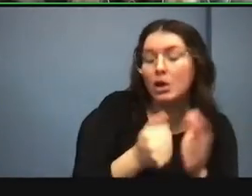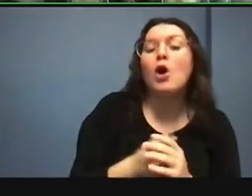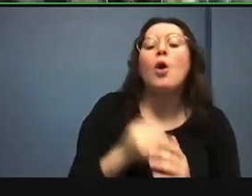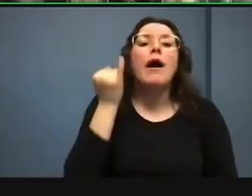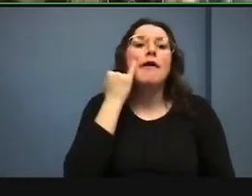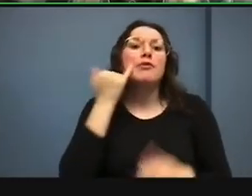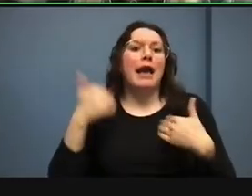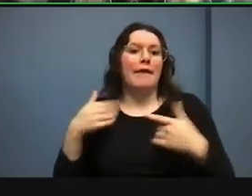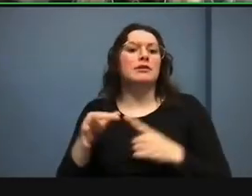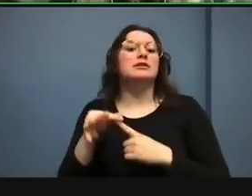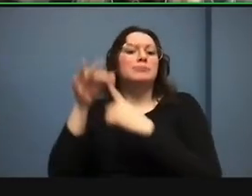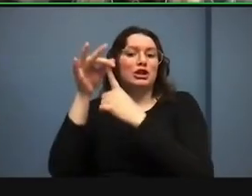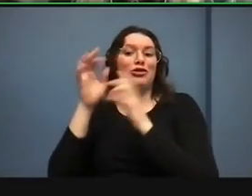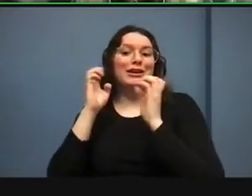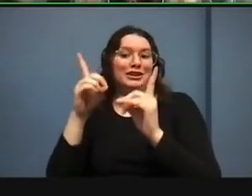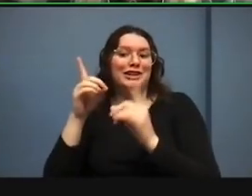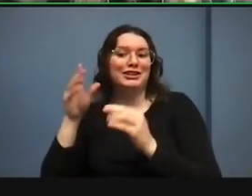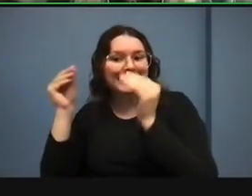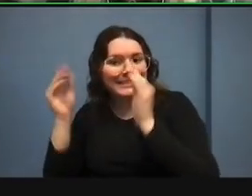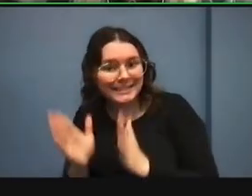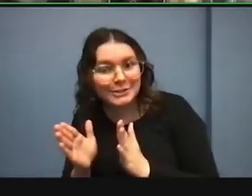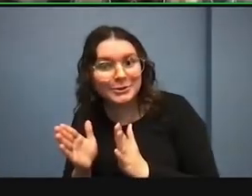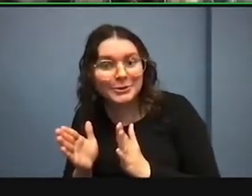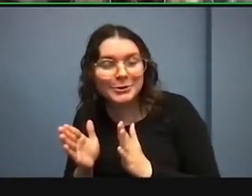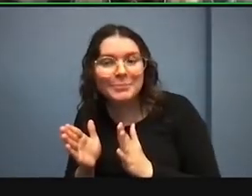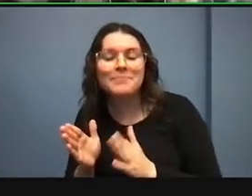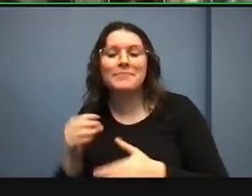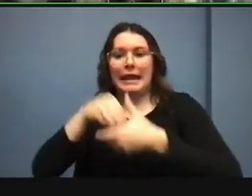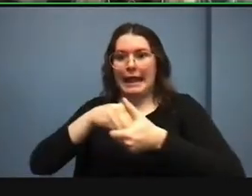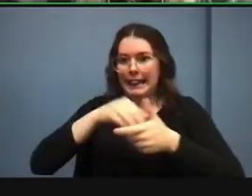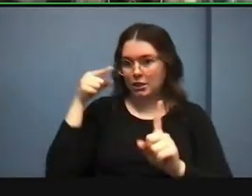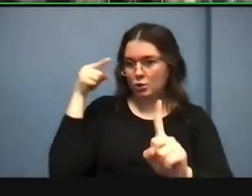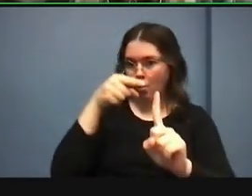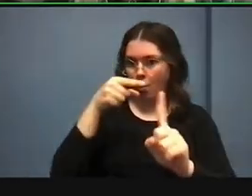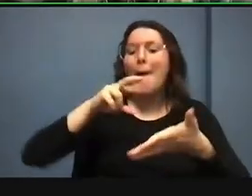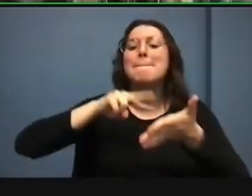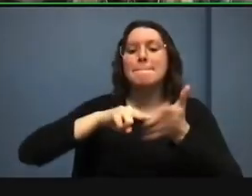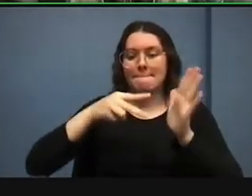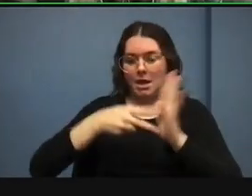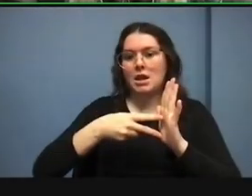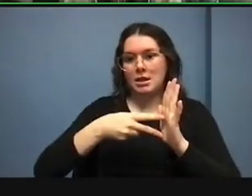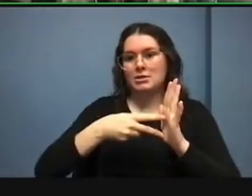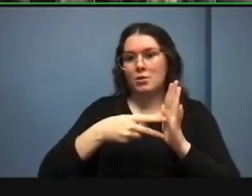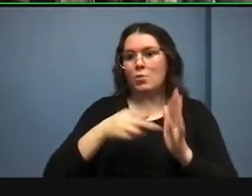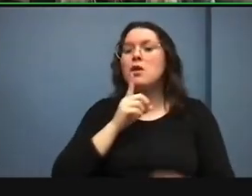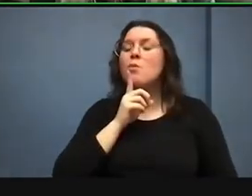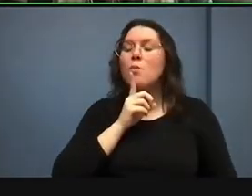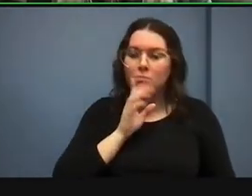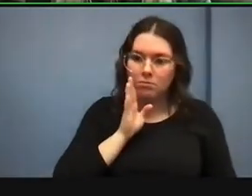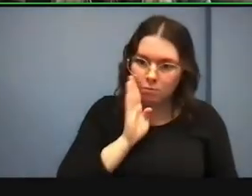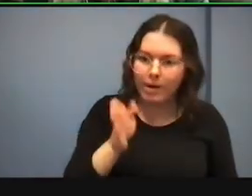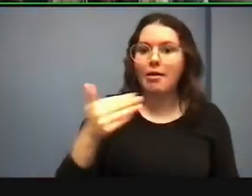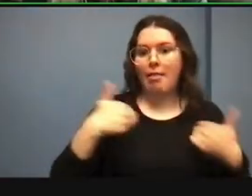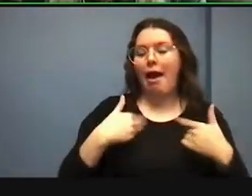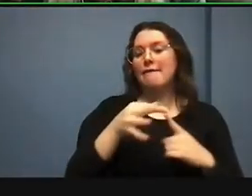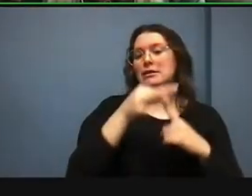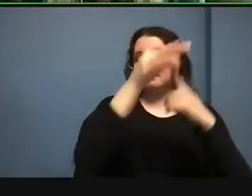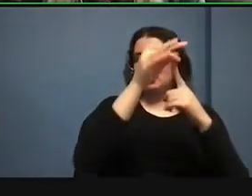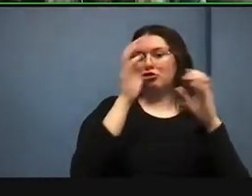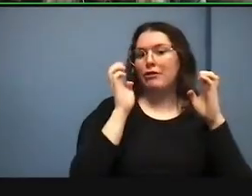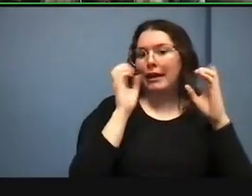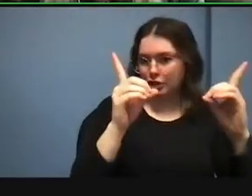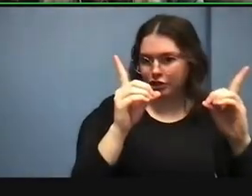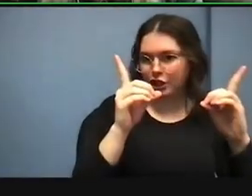special education teacher on this goal means that we are absolutely going to have special education